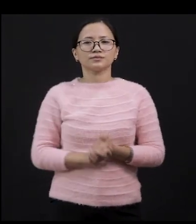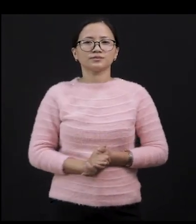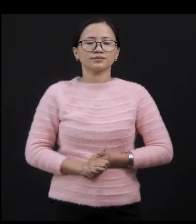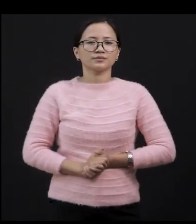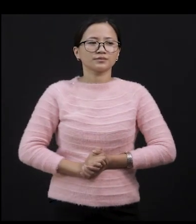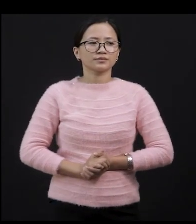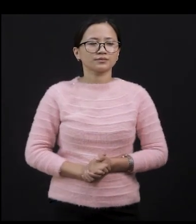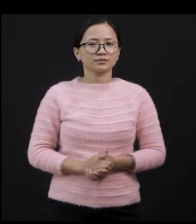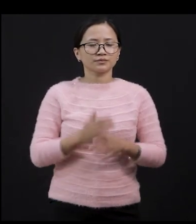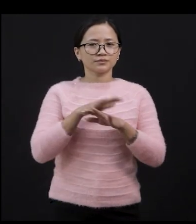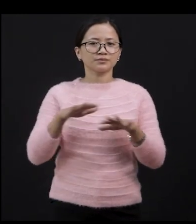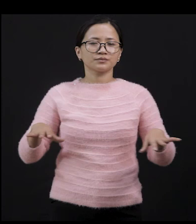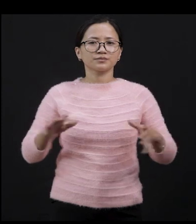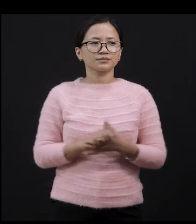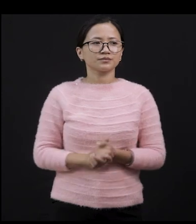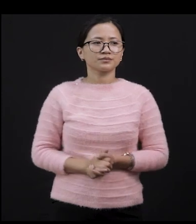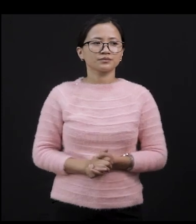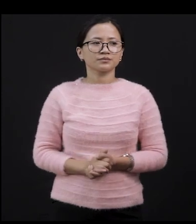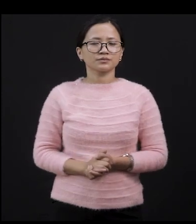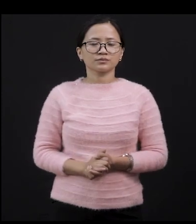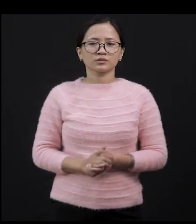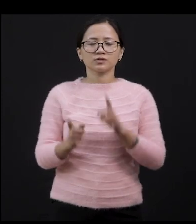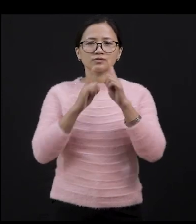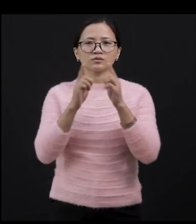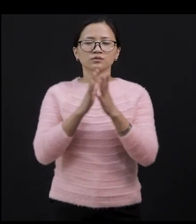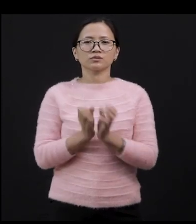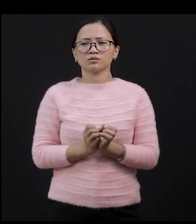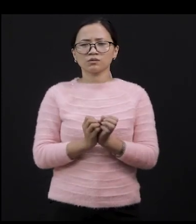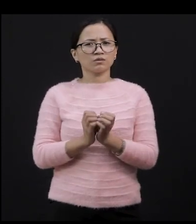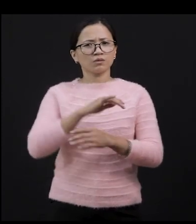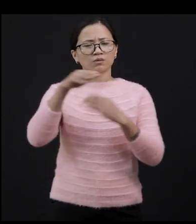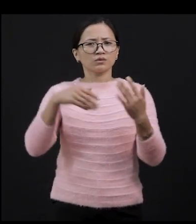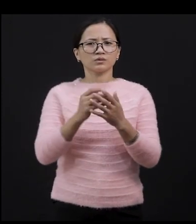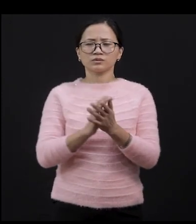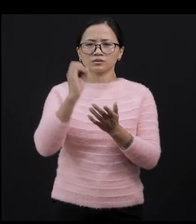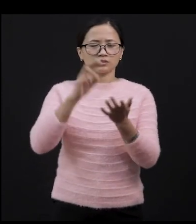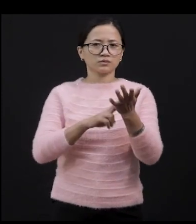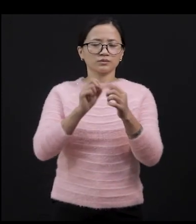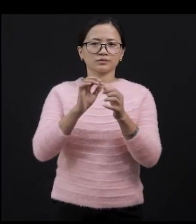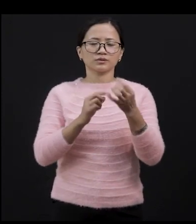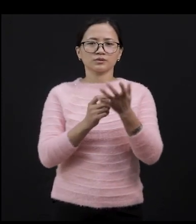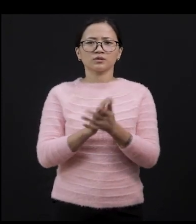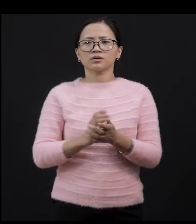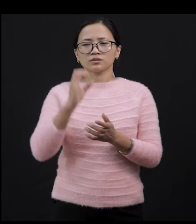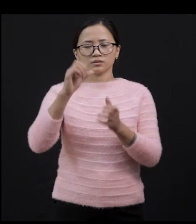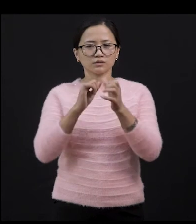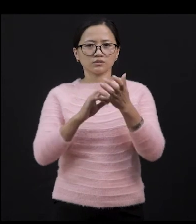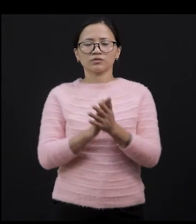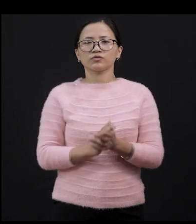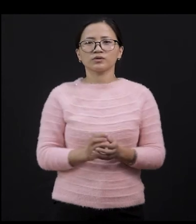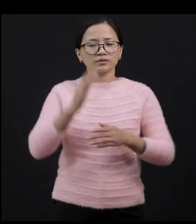Okay, so student, we have discussed all the consequences, the causes of